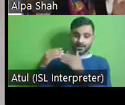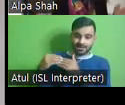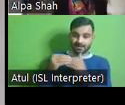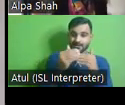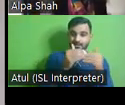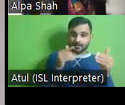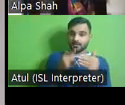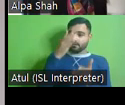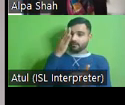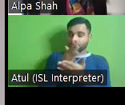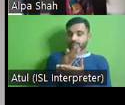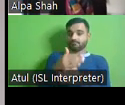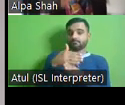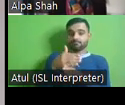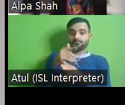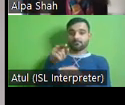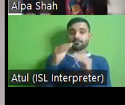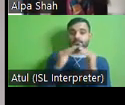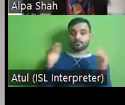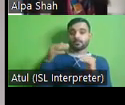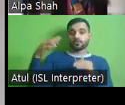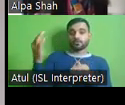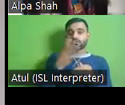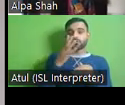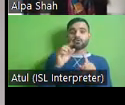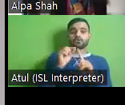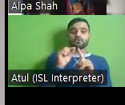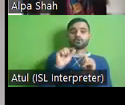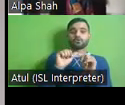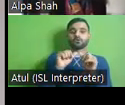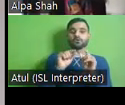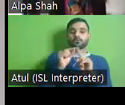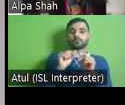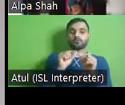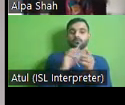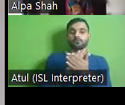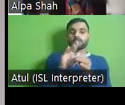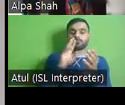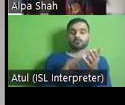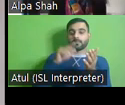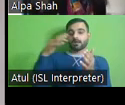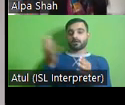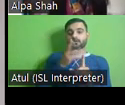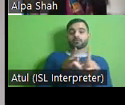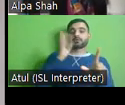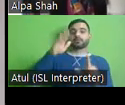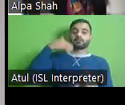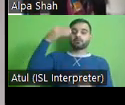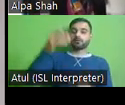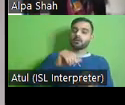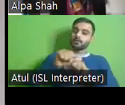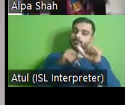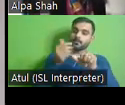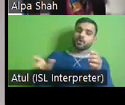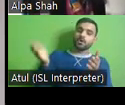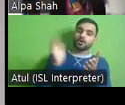where he stops shaking, that house becomes the new Pahan for the next 3 years. And then the process is repeated